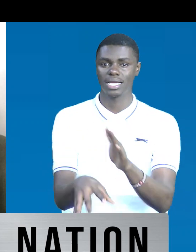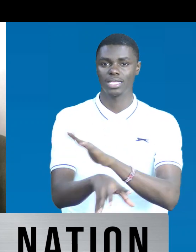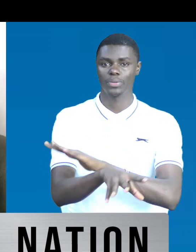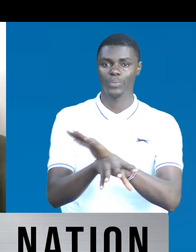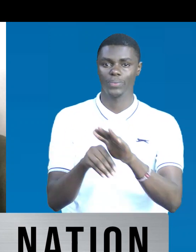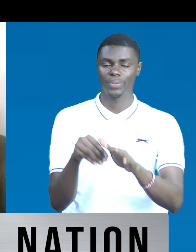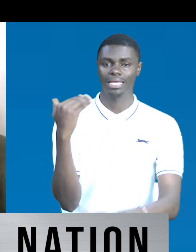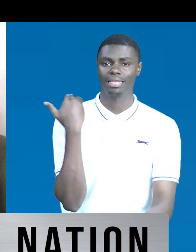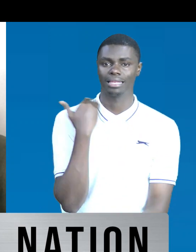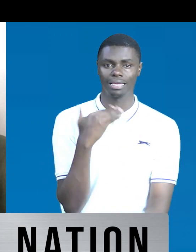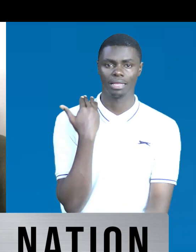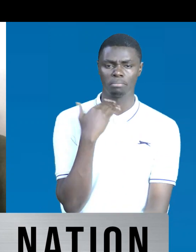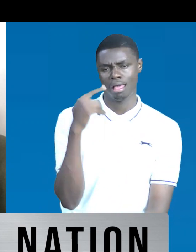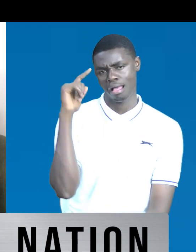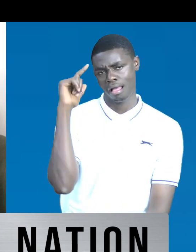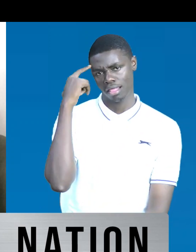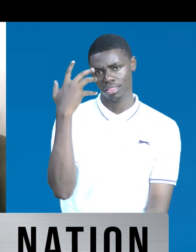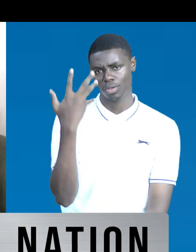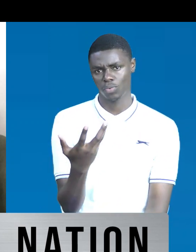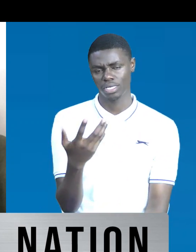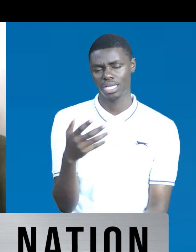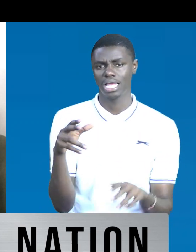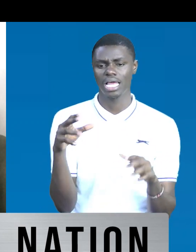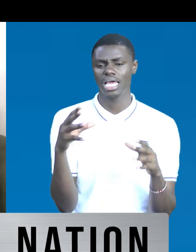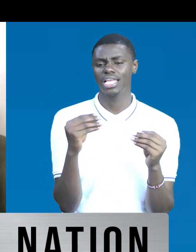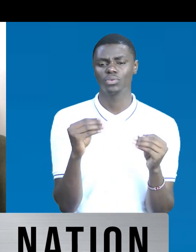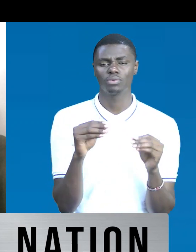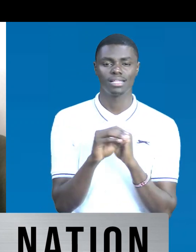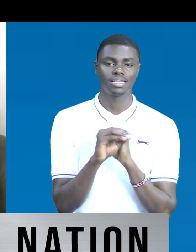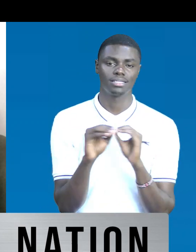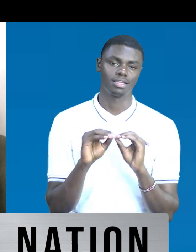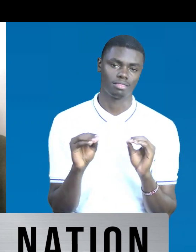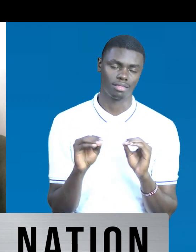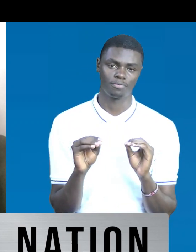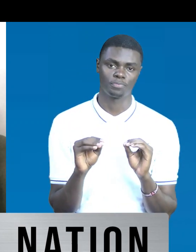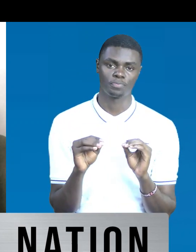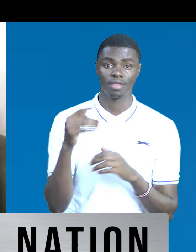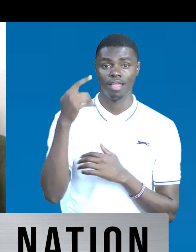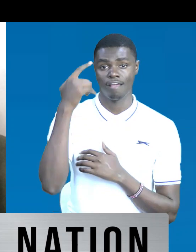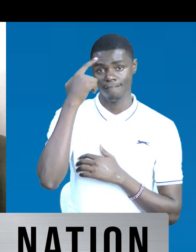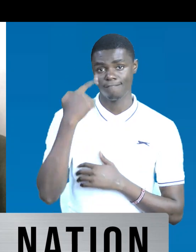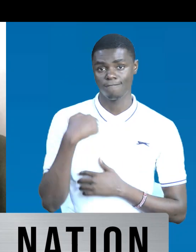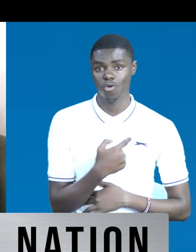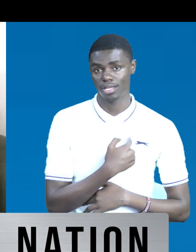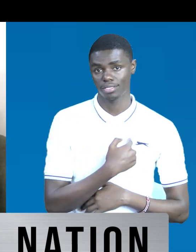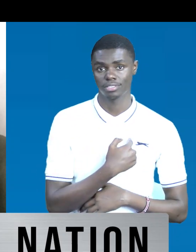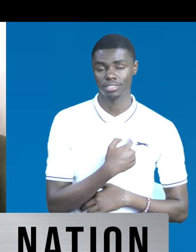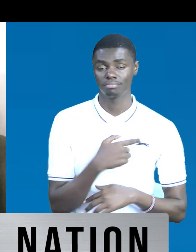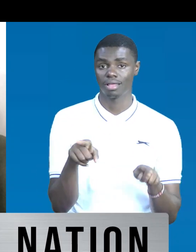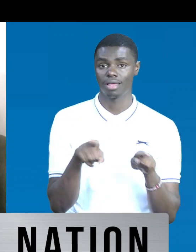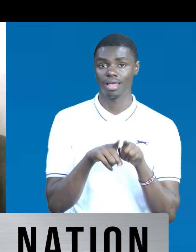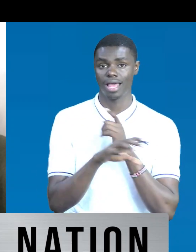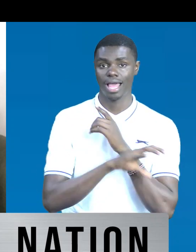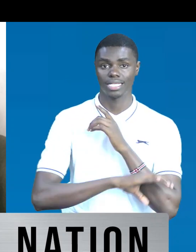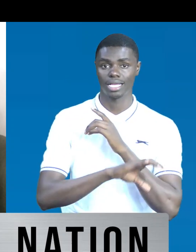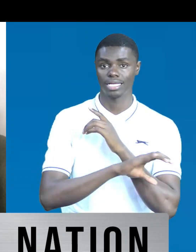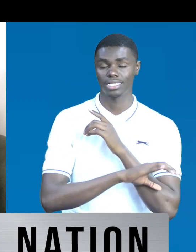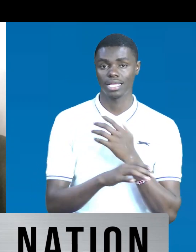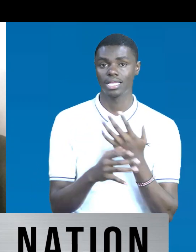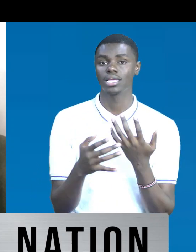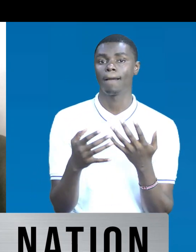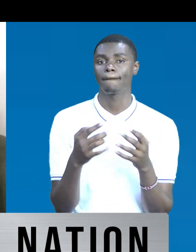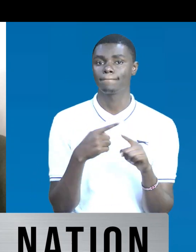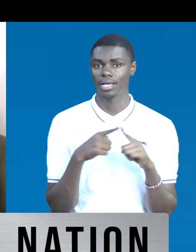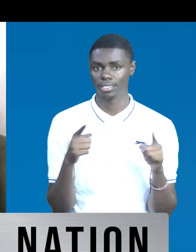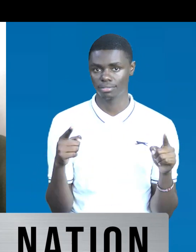crime. I think it's not going to be easy for us as a country. Okay. Yes,